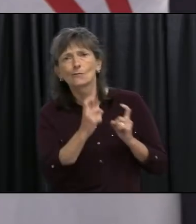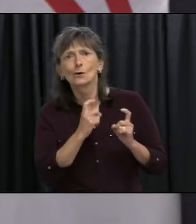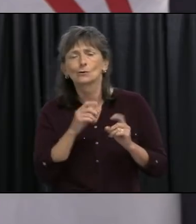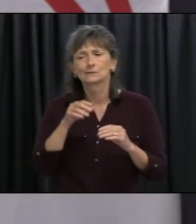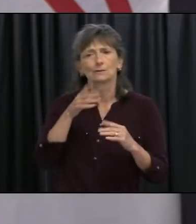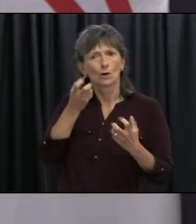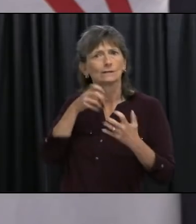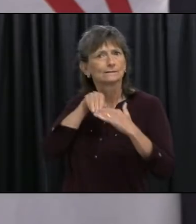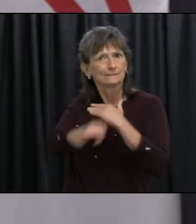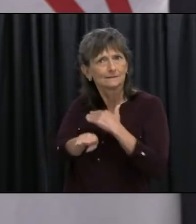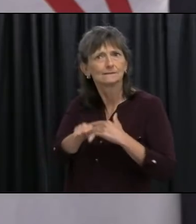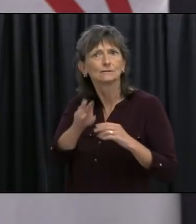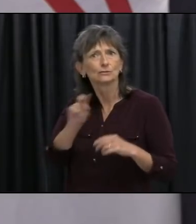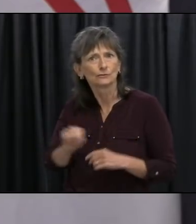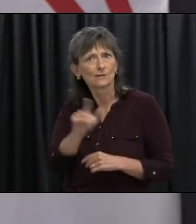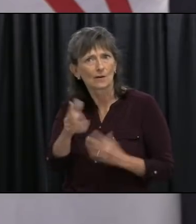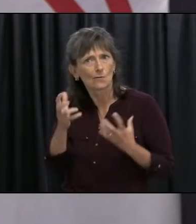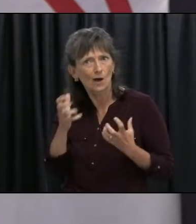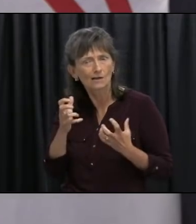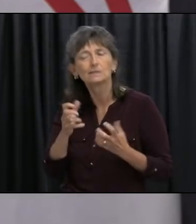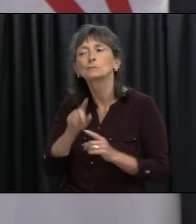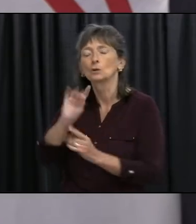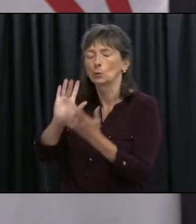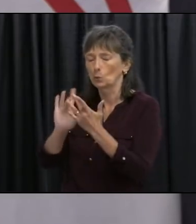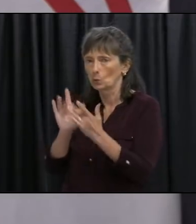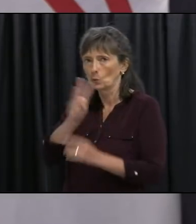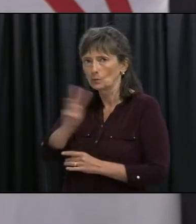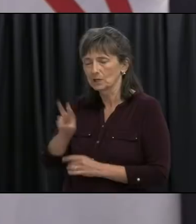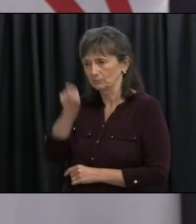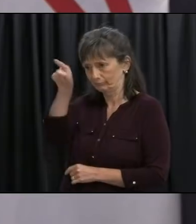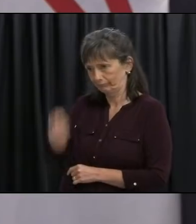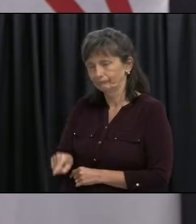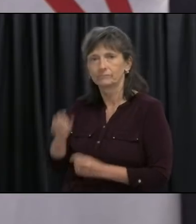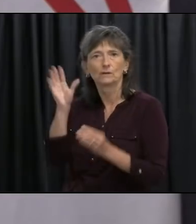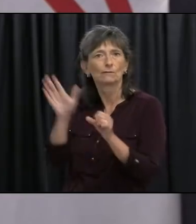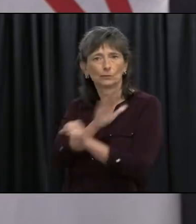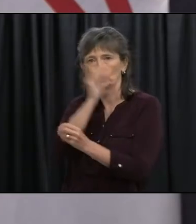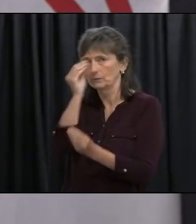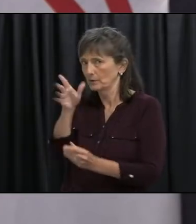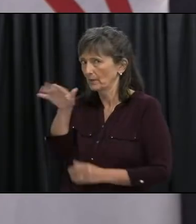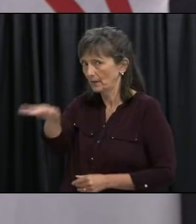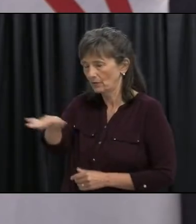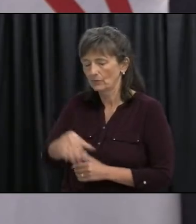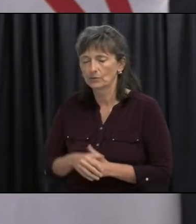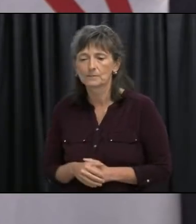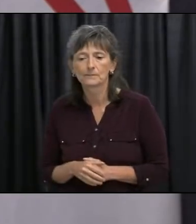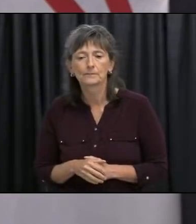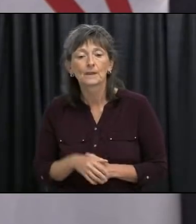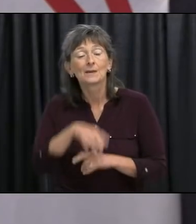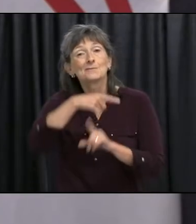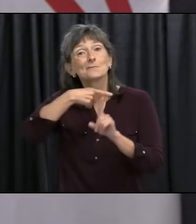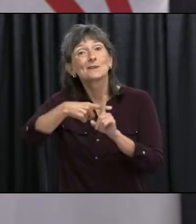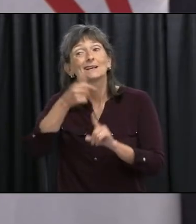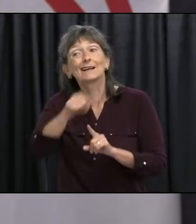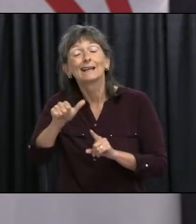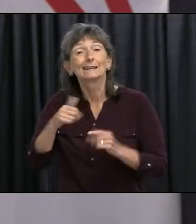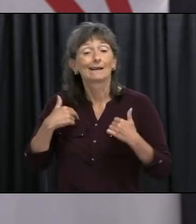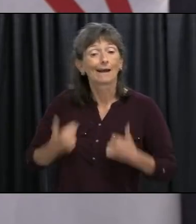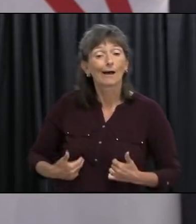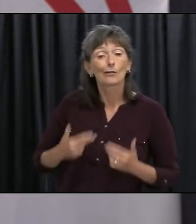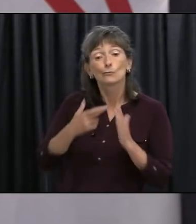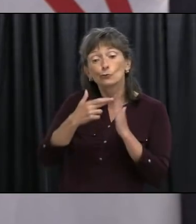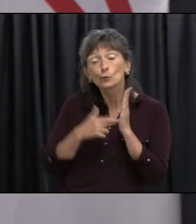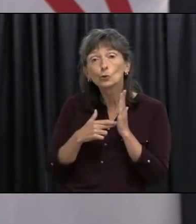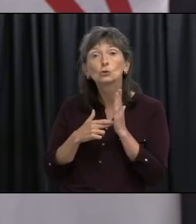to come into Newfoundland and Labrador. It's at our website that you'll find that information, as well as the latest information on our health